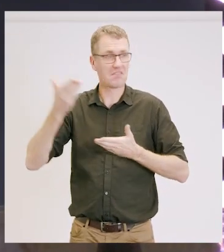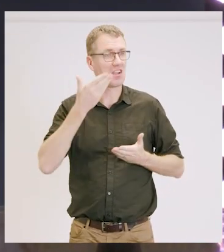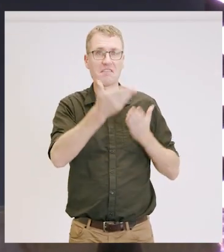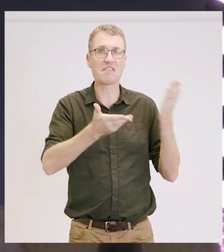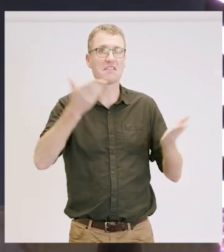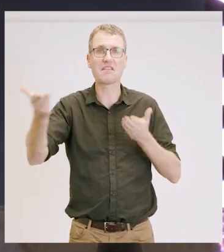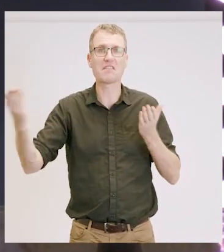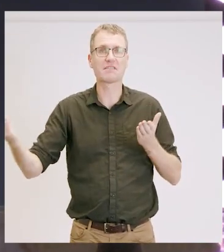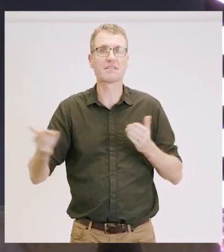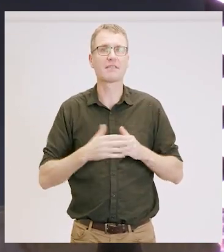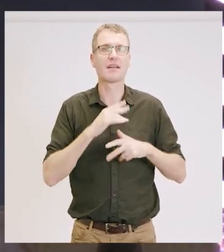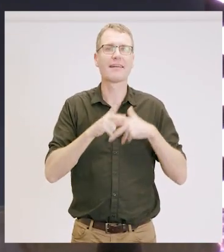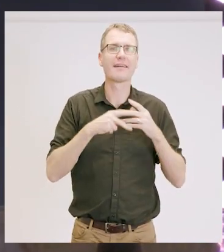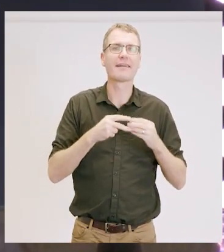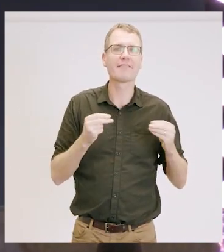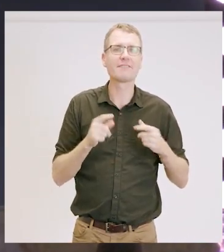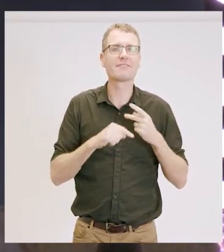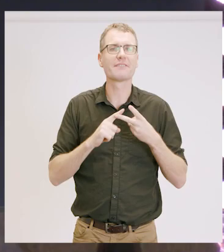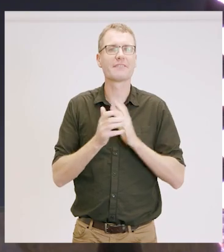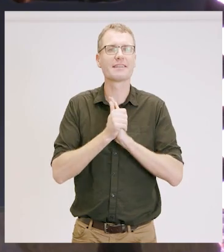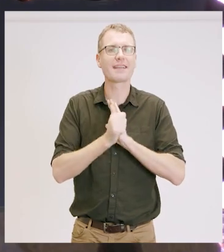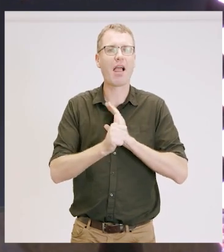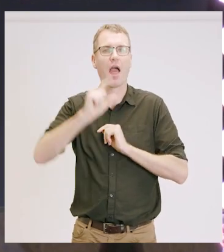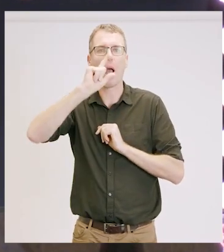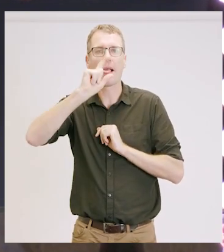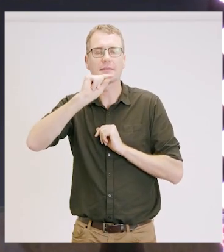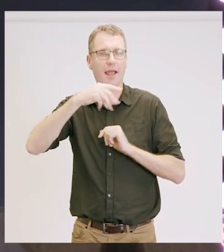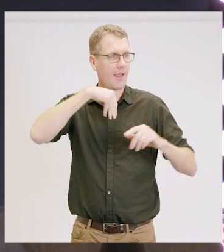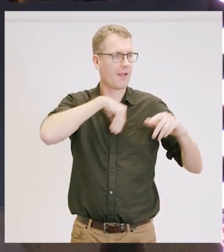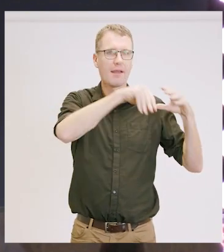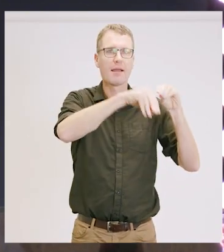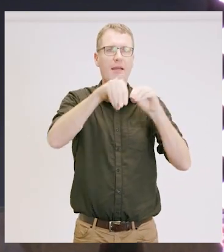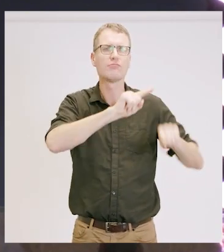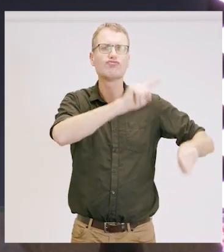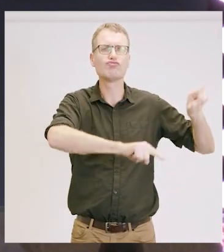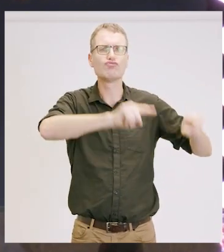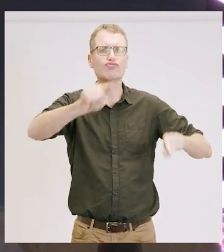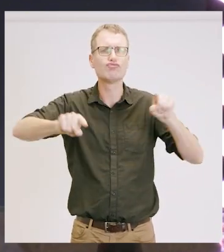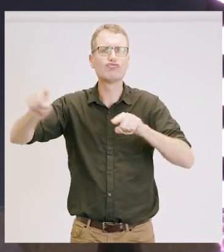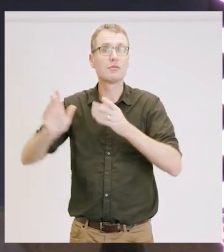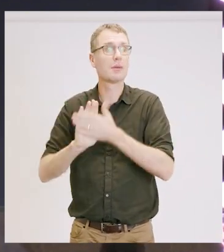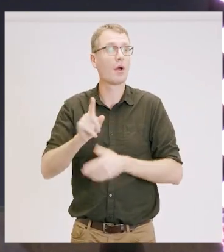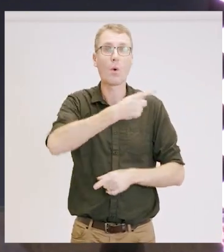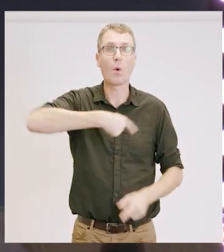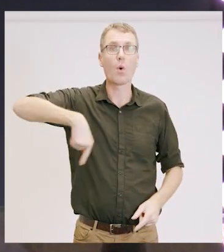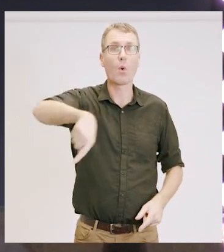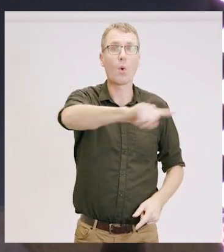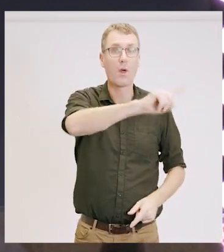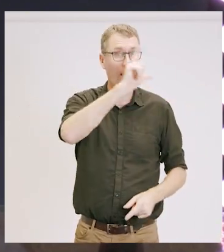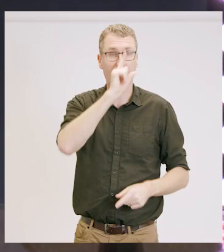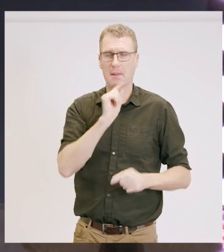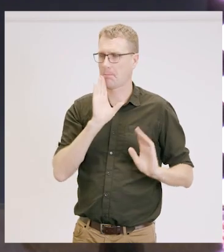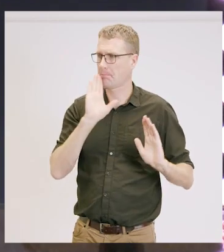others. And because he's given so much to so many different people, he's given gifts and talents and abilities and given